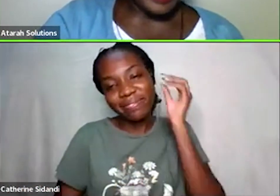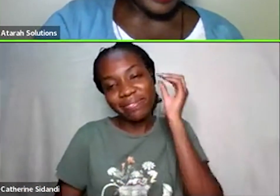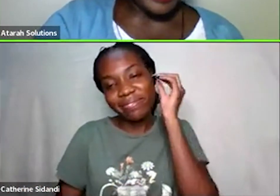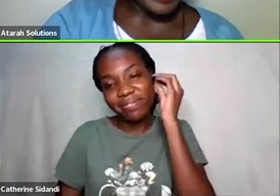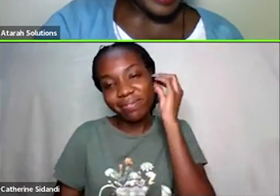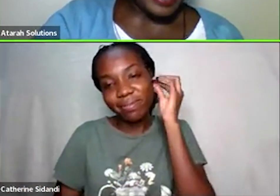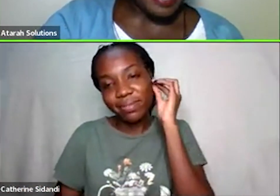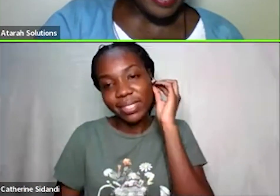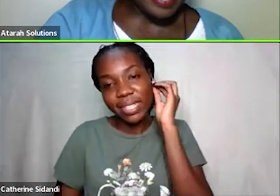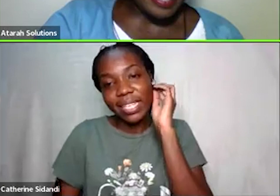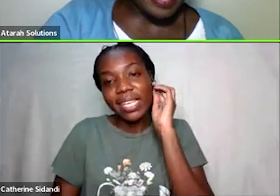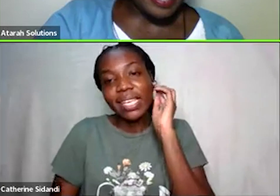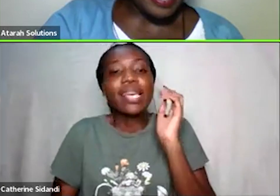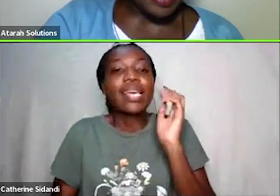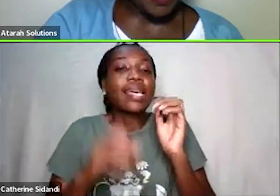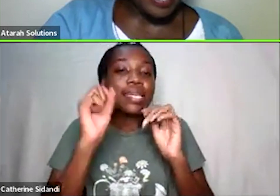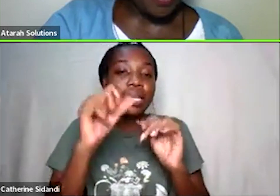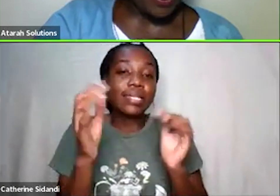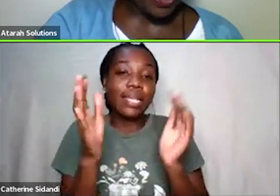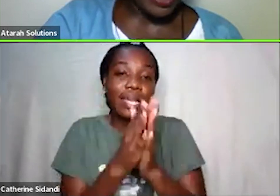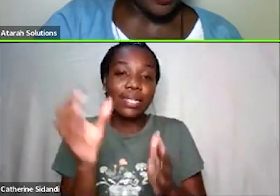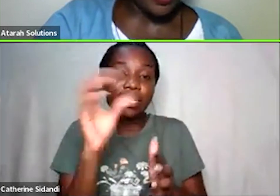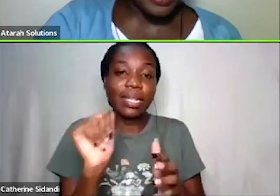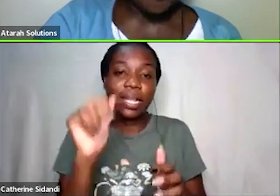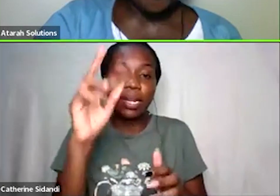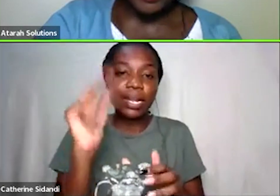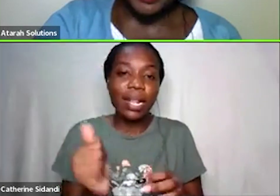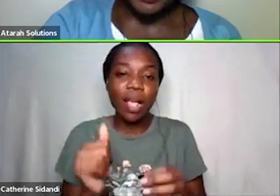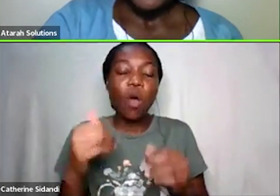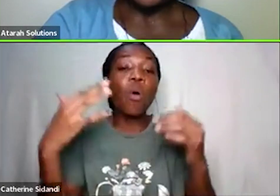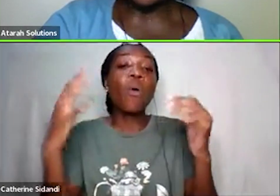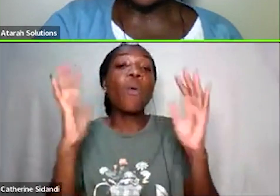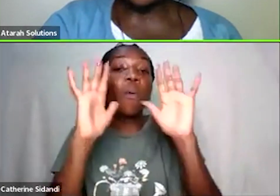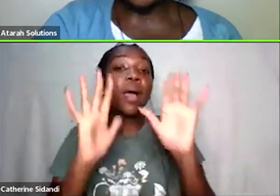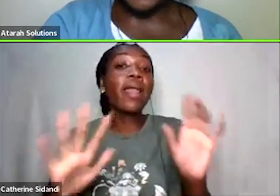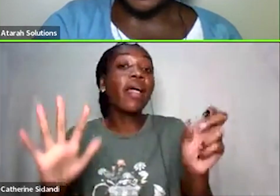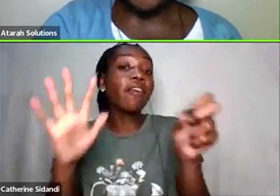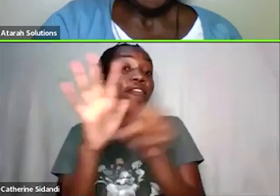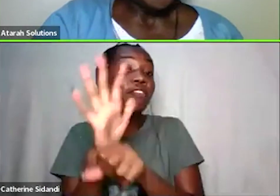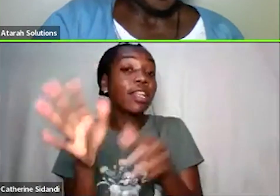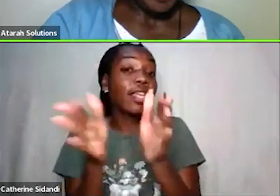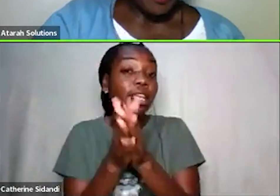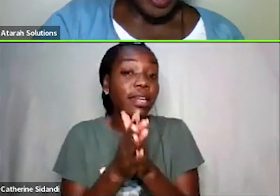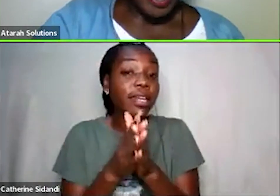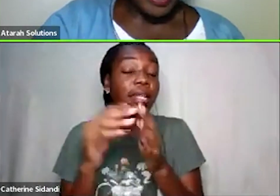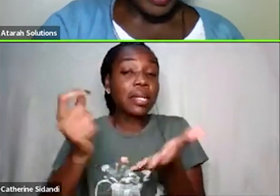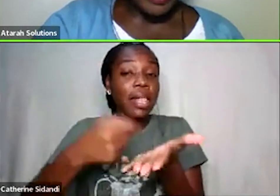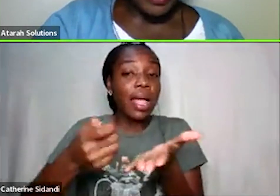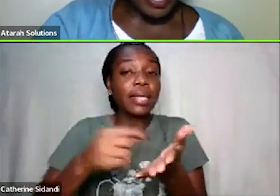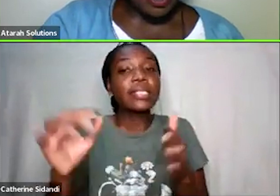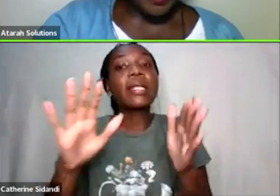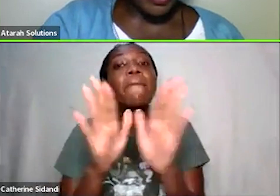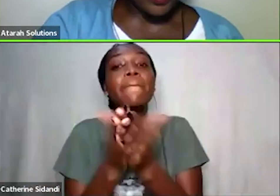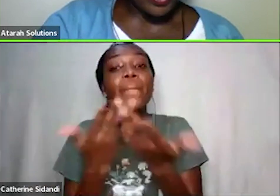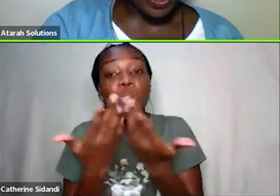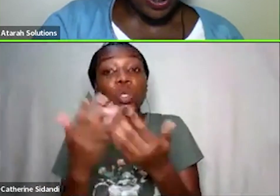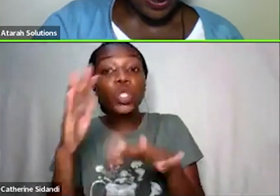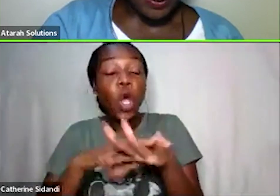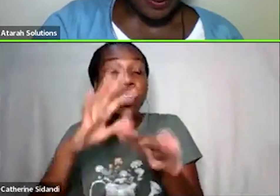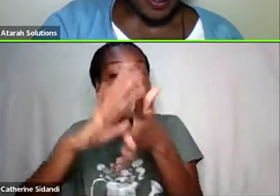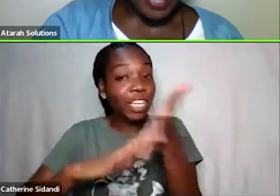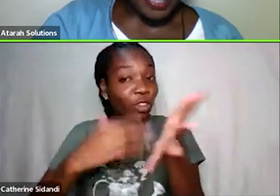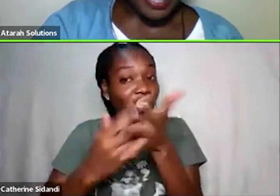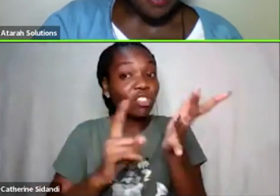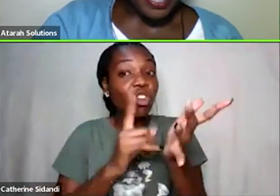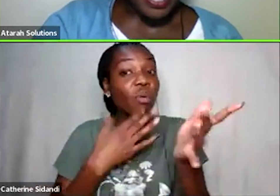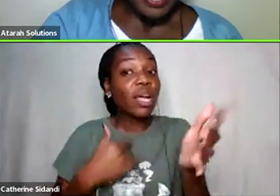yes. And Sarah is just wonderful. She has written books on networking. So allow me to introduce